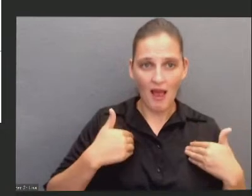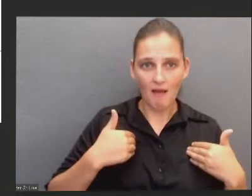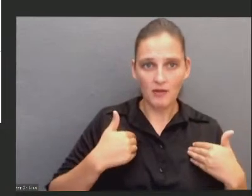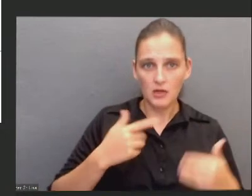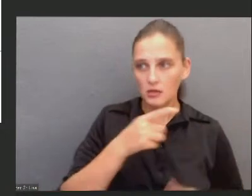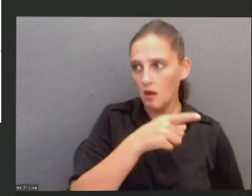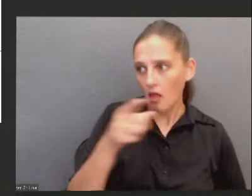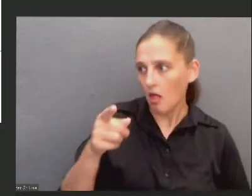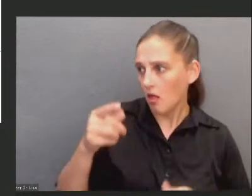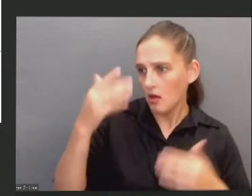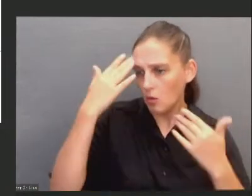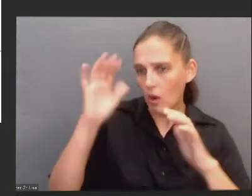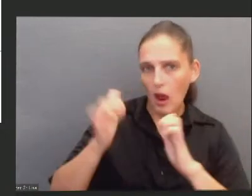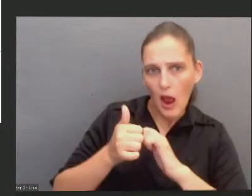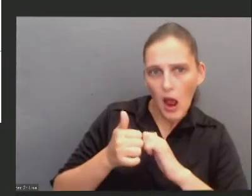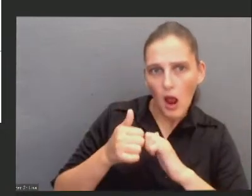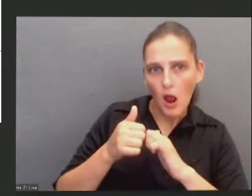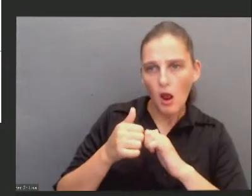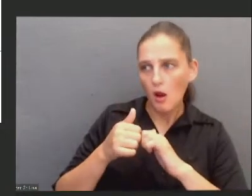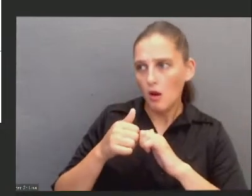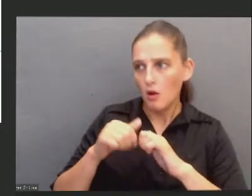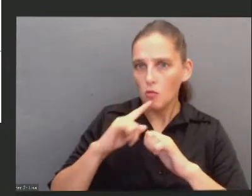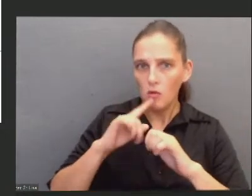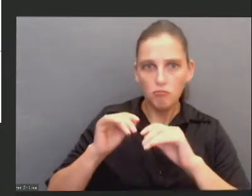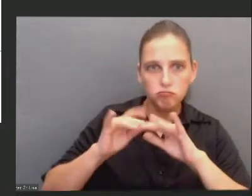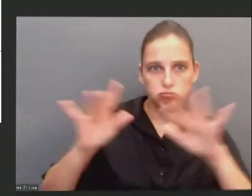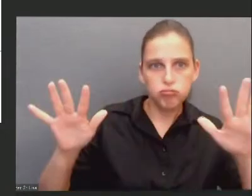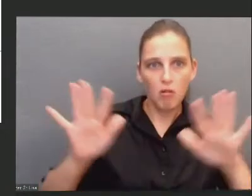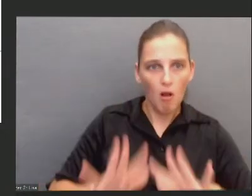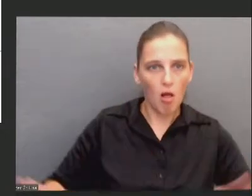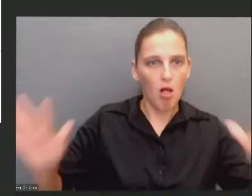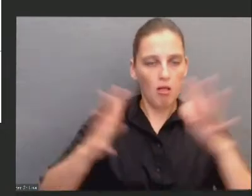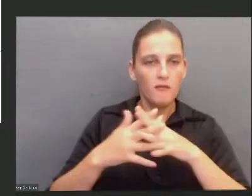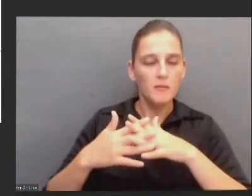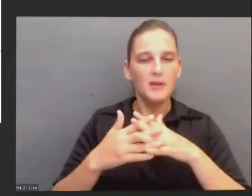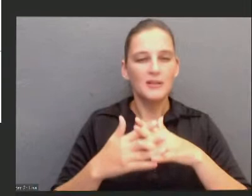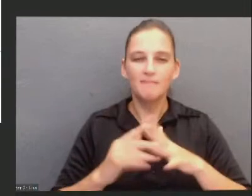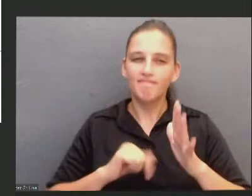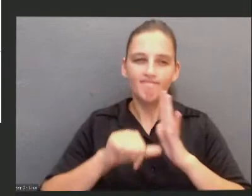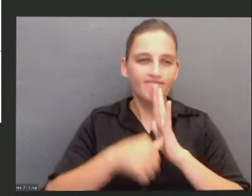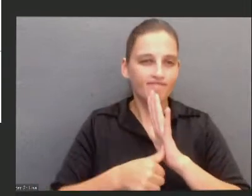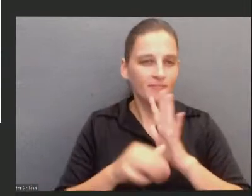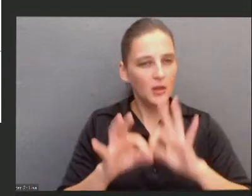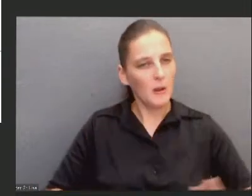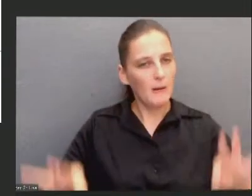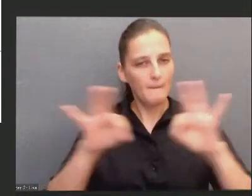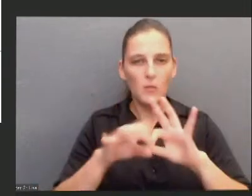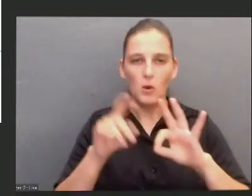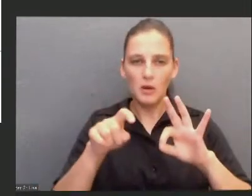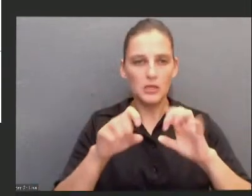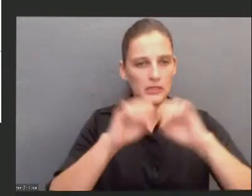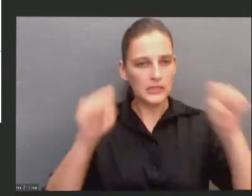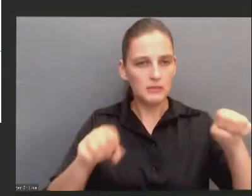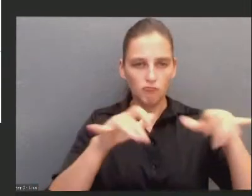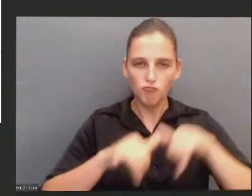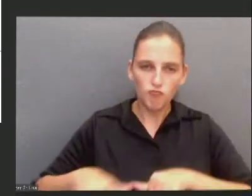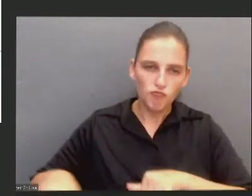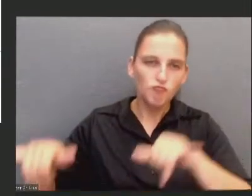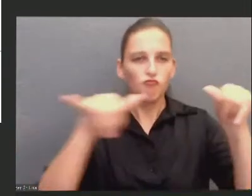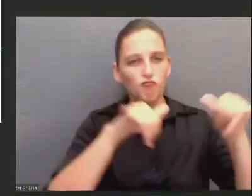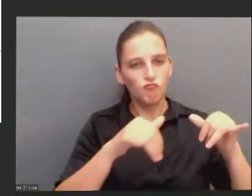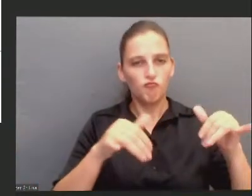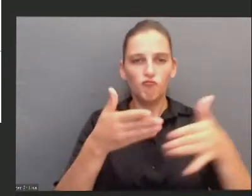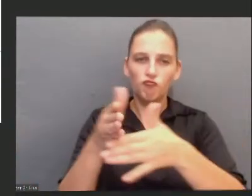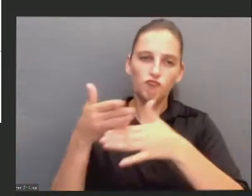across the country. And again, I have to emphasize the importance of standardization and timely collection and sharing of this disaggregated